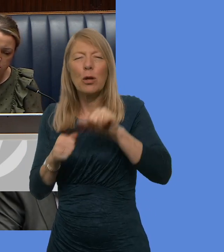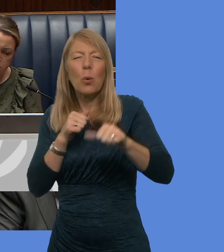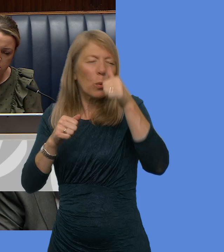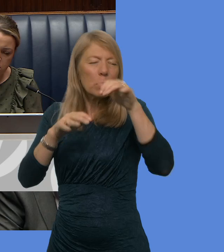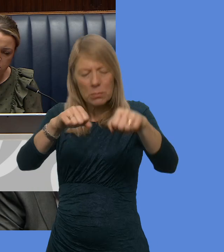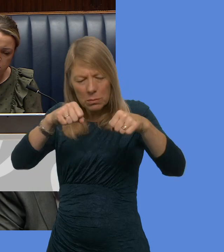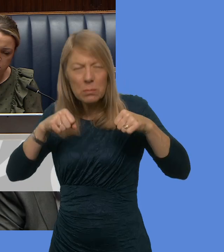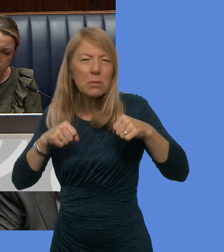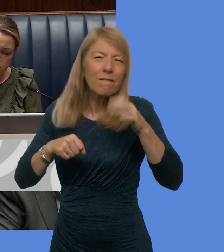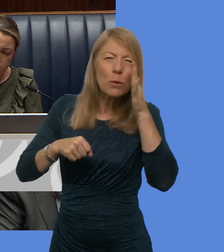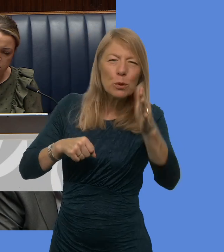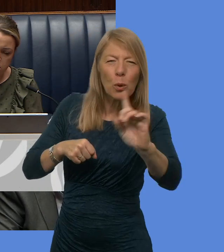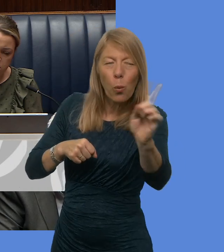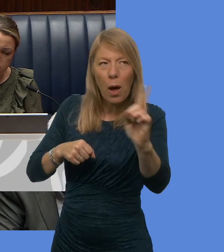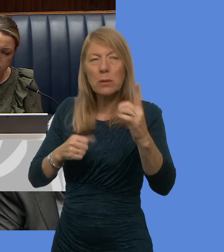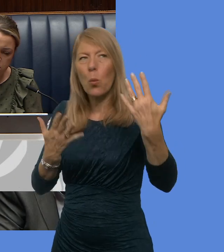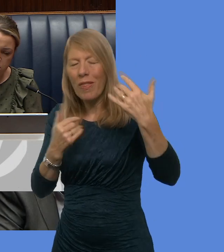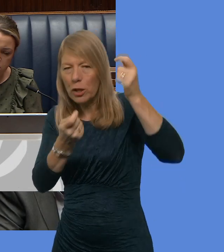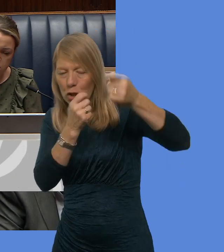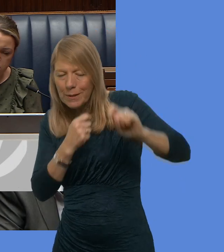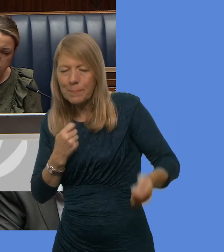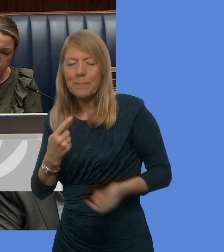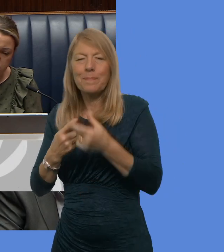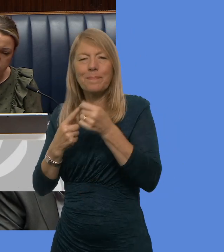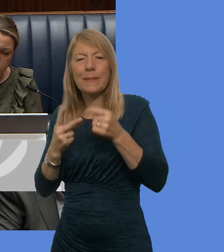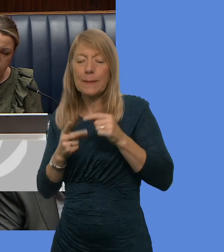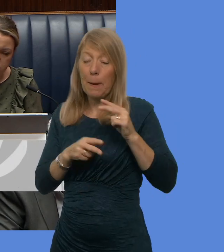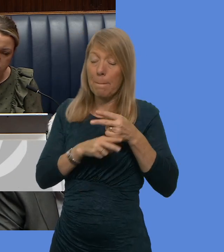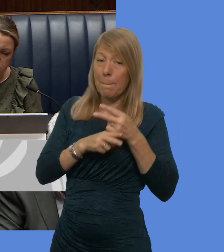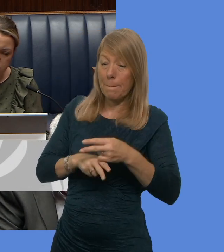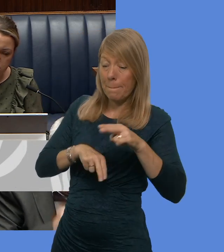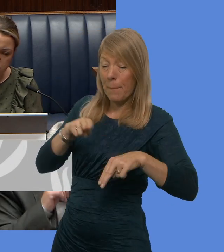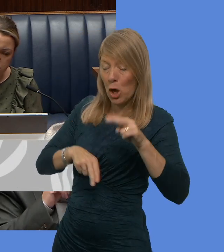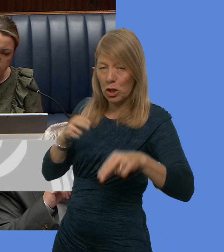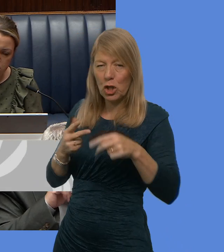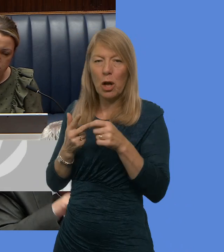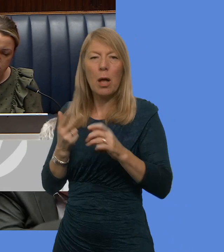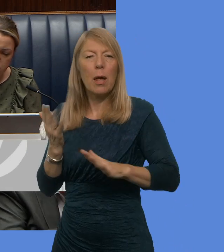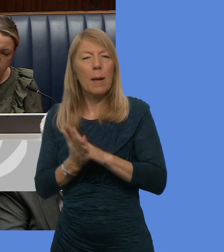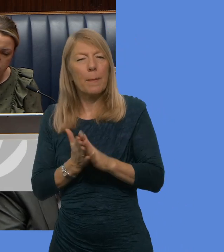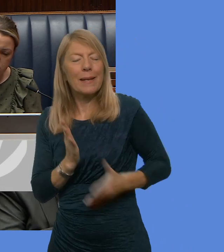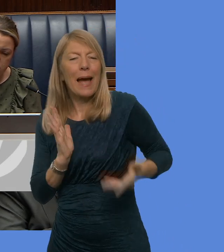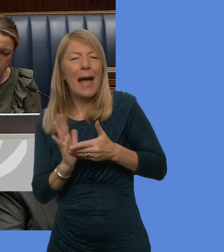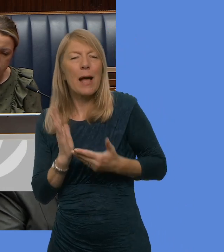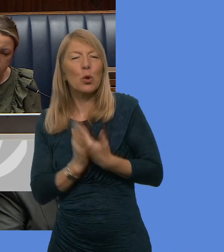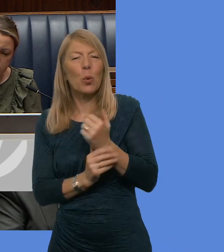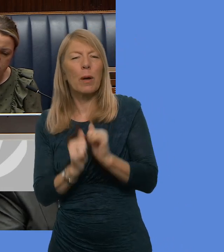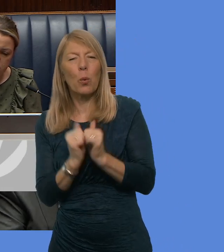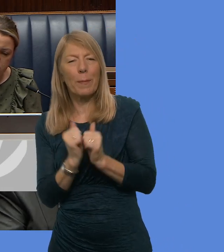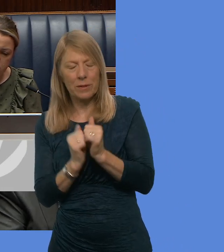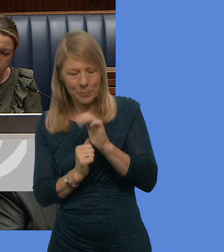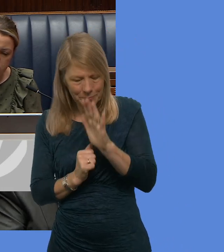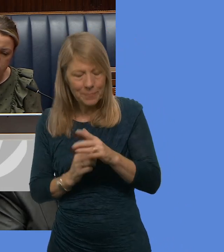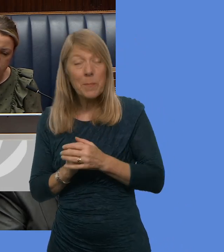infrastructure, and further improving communications and resilience. My department is currently progressing a study to assess the viability of further